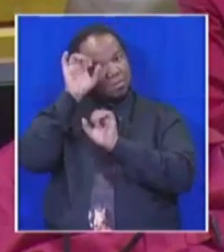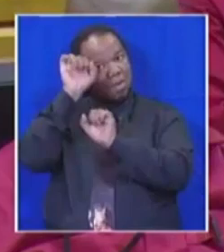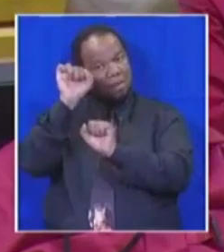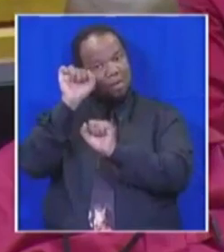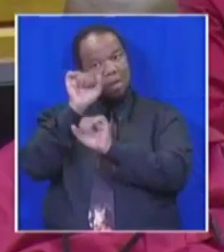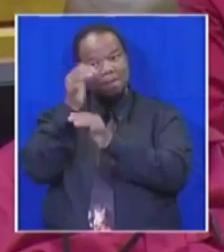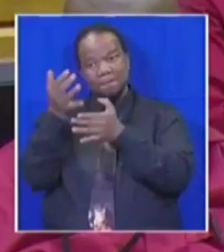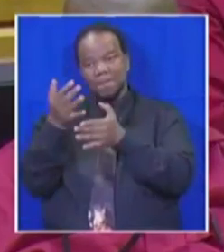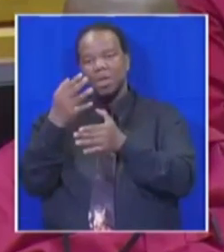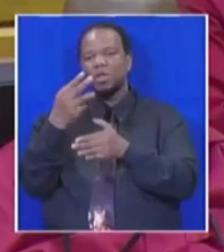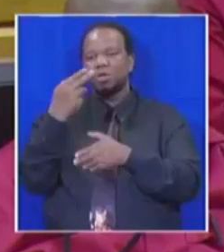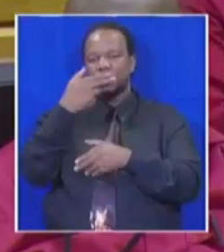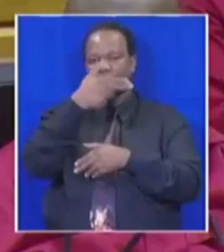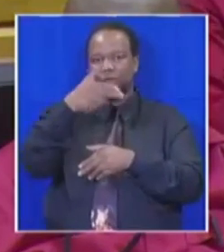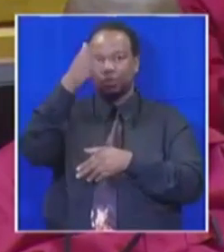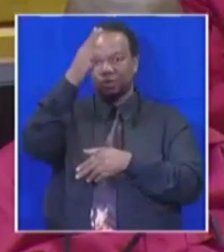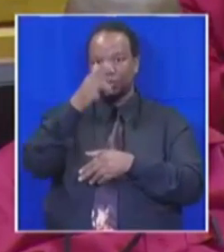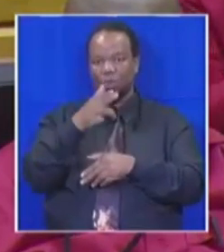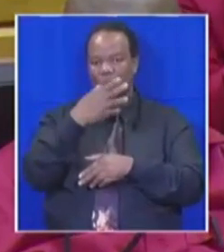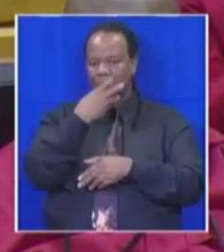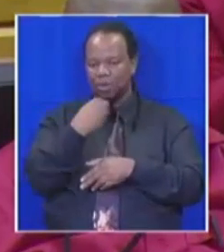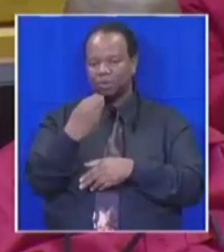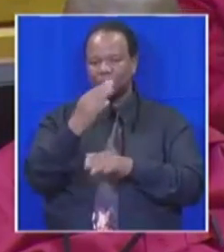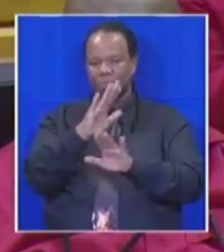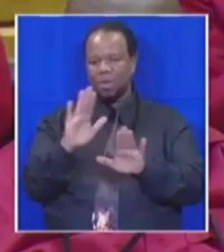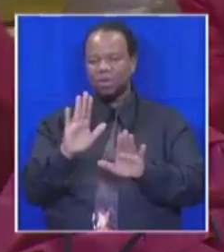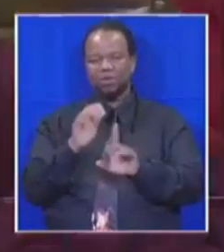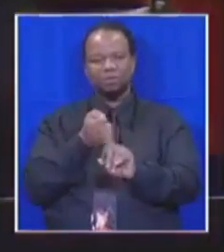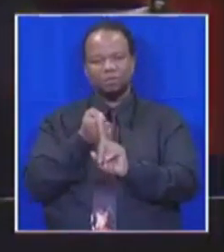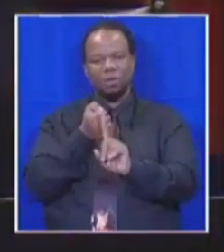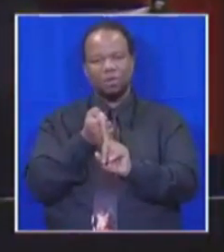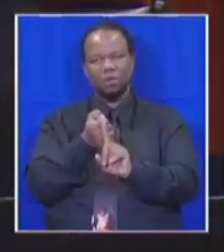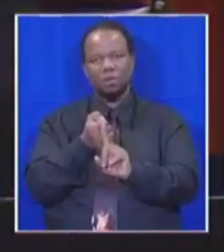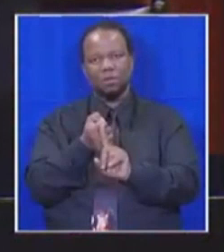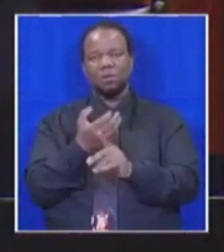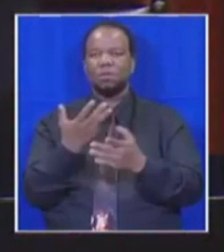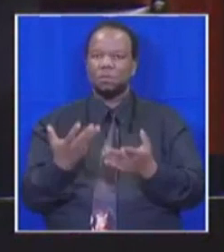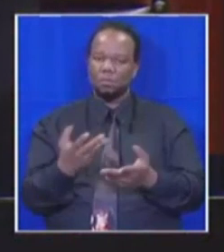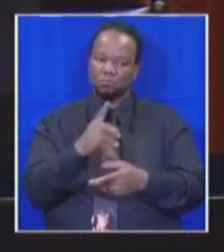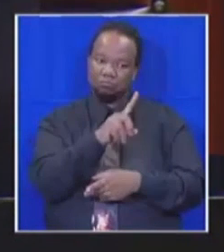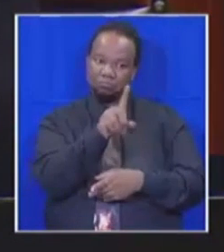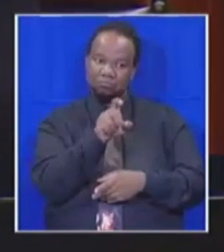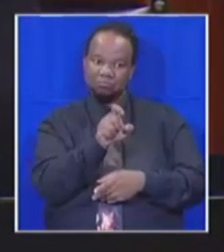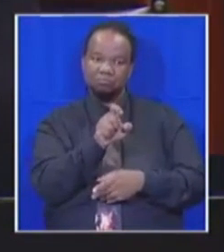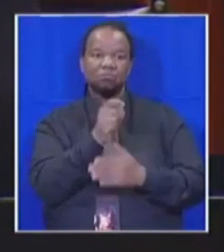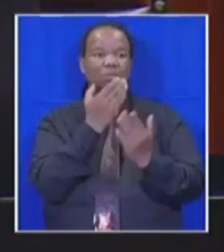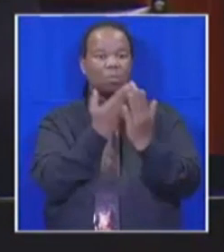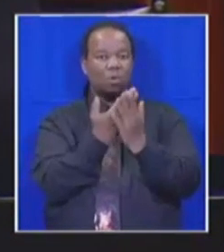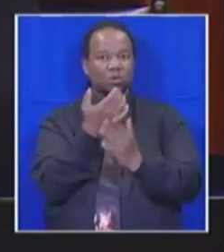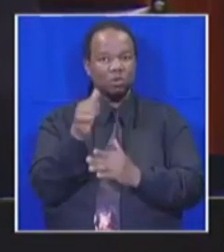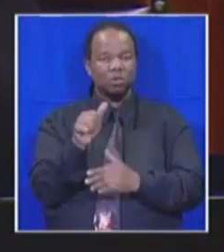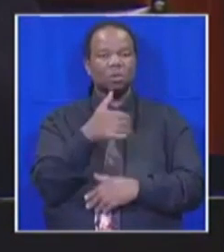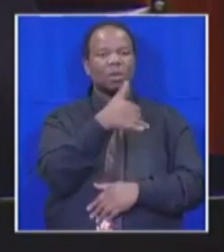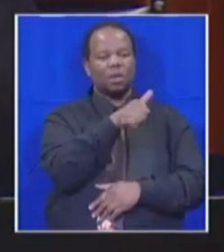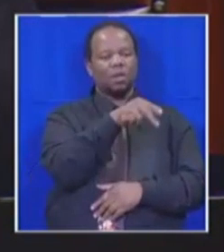in perfect revolutionary peace. Are there any objections to the motion? ANC objects to this